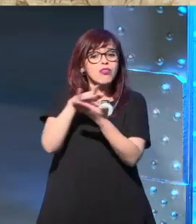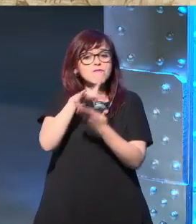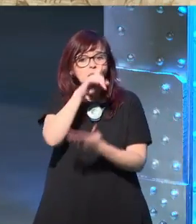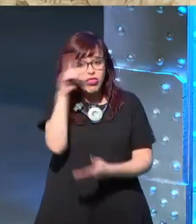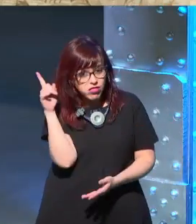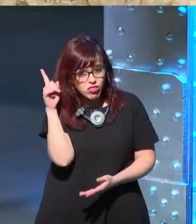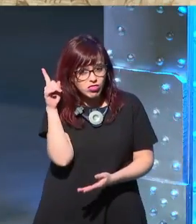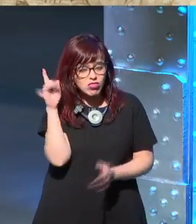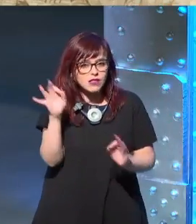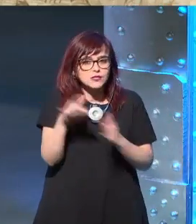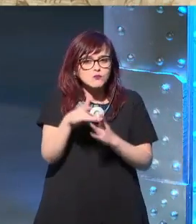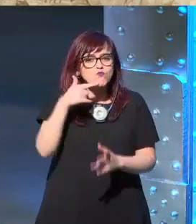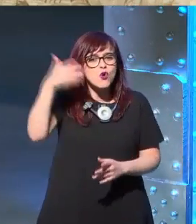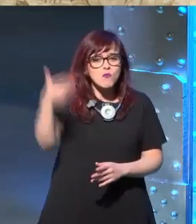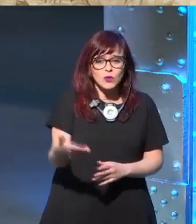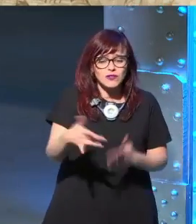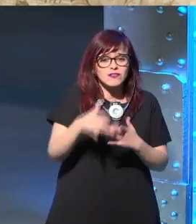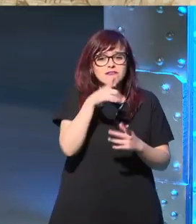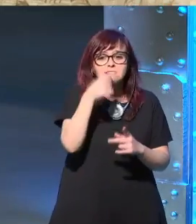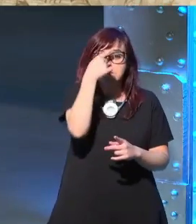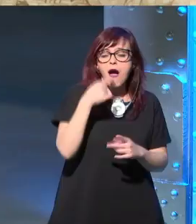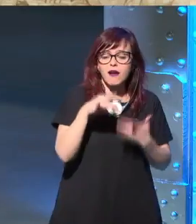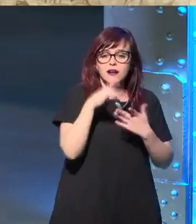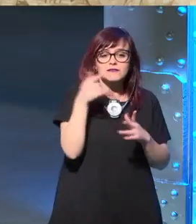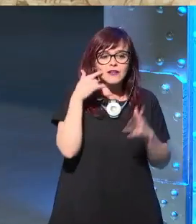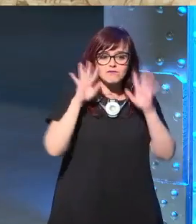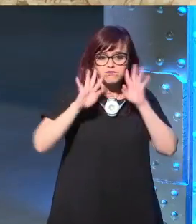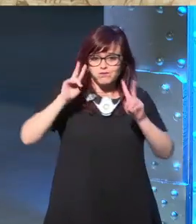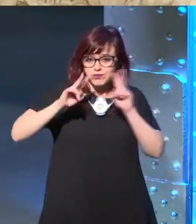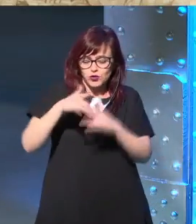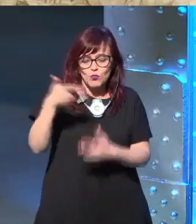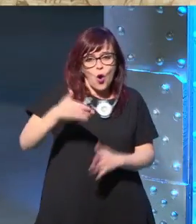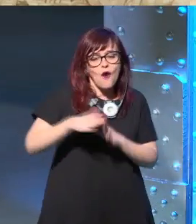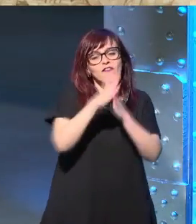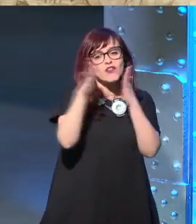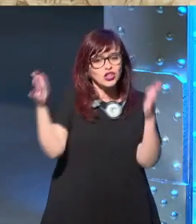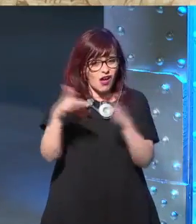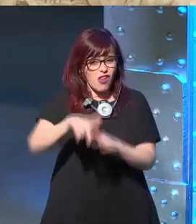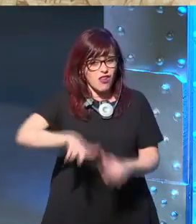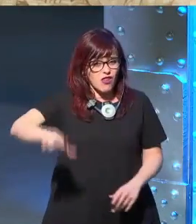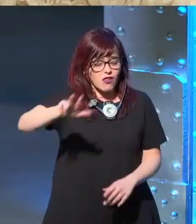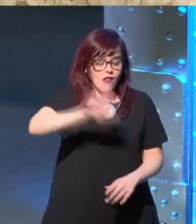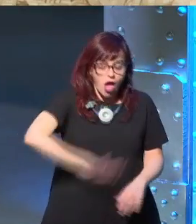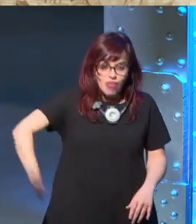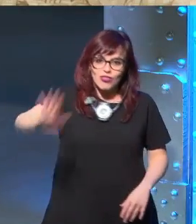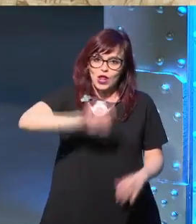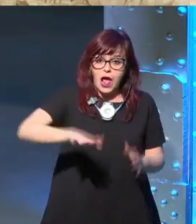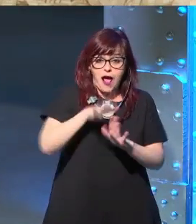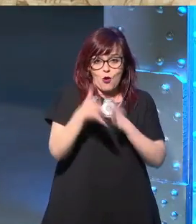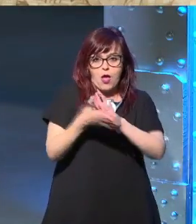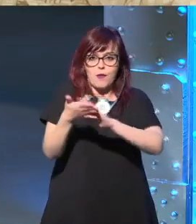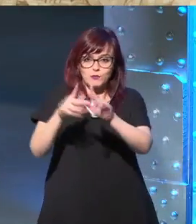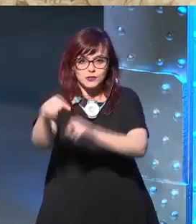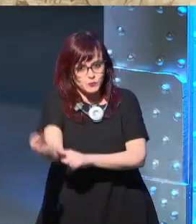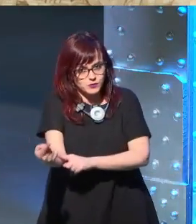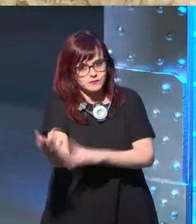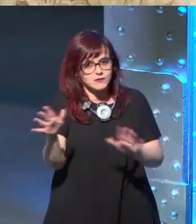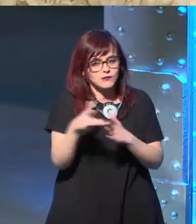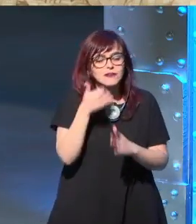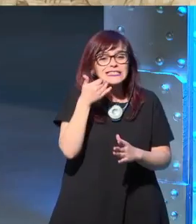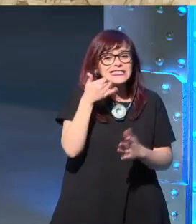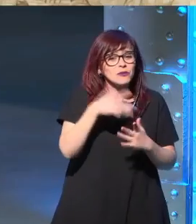the wonderful pictures you have here at the National Library that Christian's going to tell you about in a little while. But the thing about them is not only